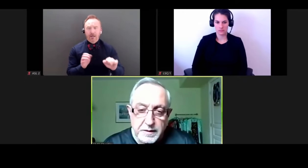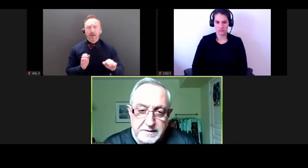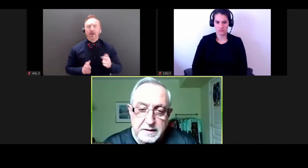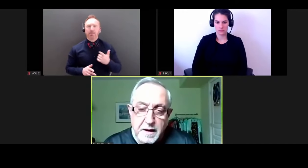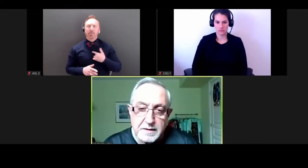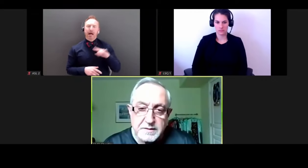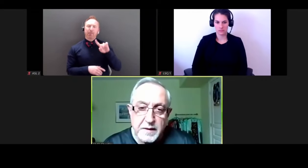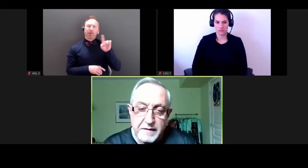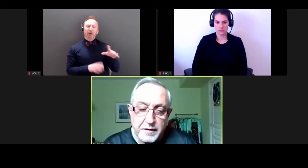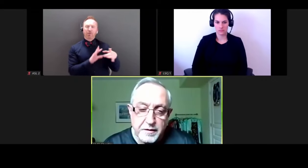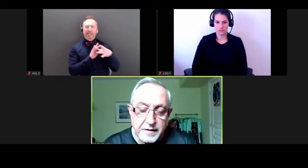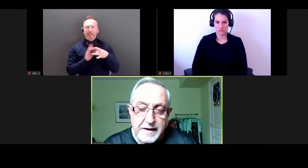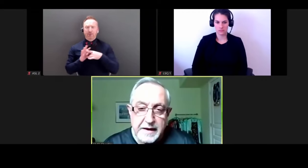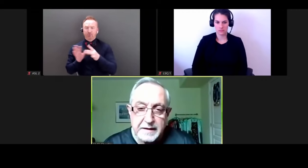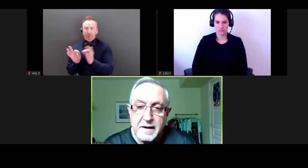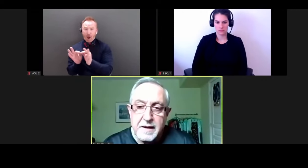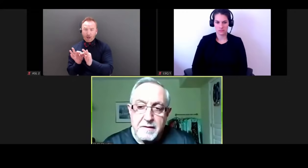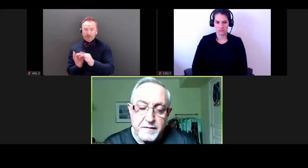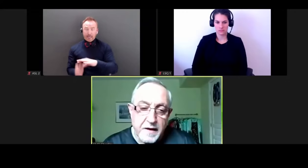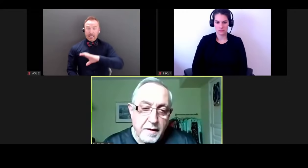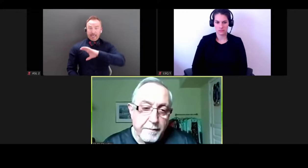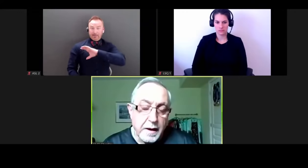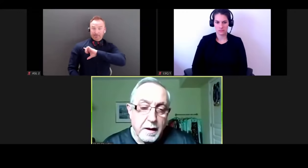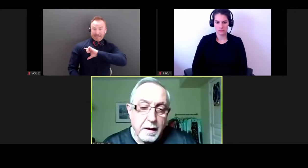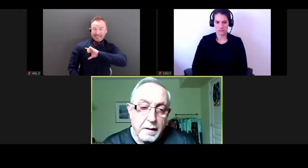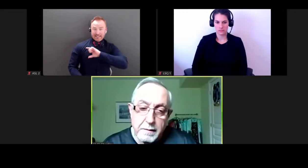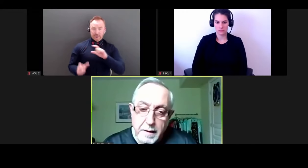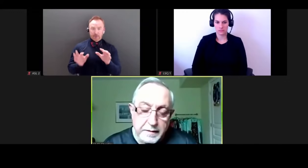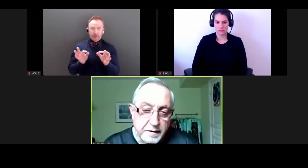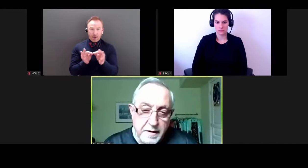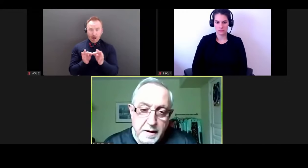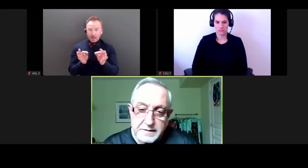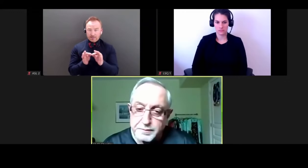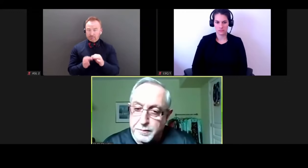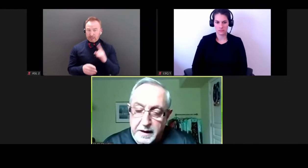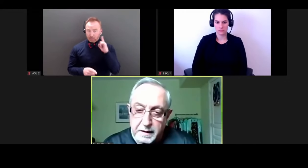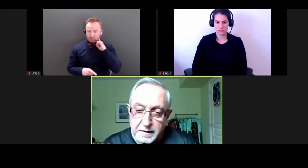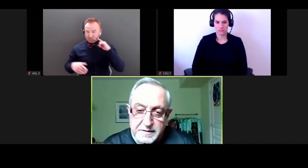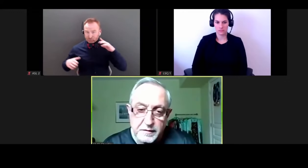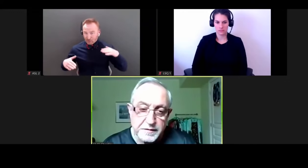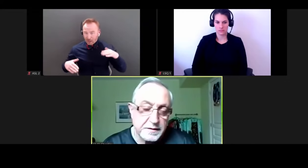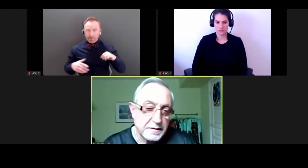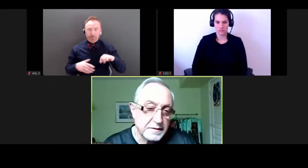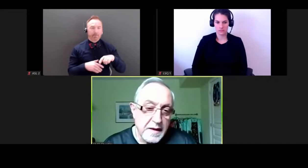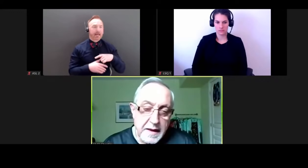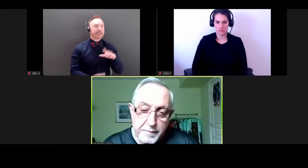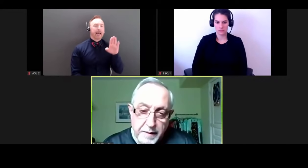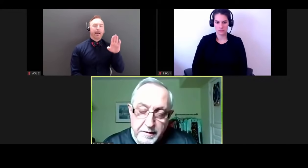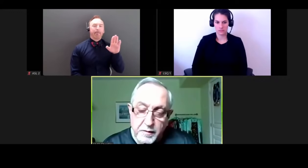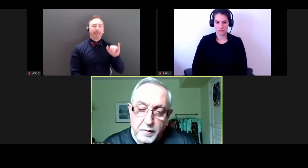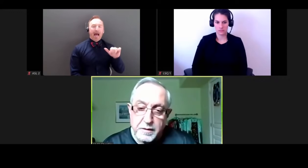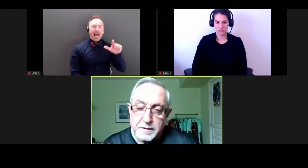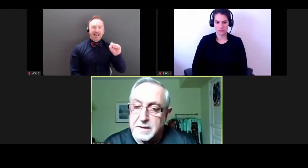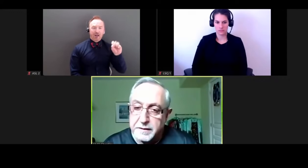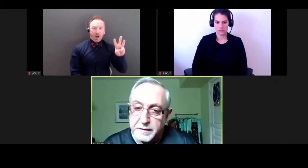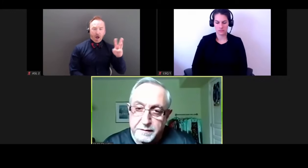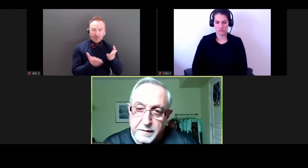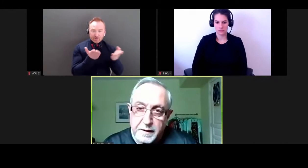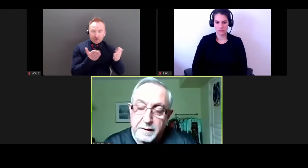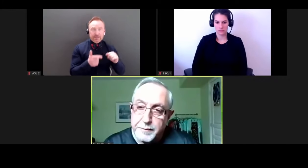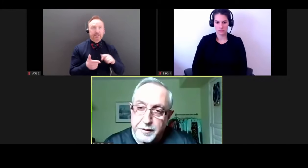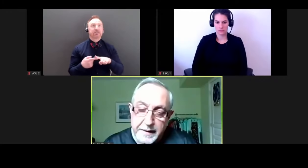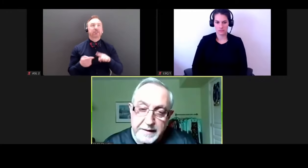the police cost. We haven't heard yet from other costs, bylaw services, public works,